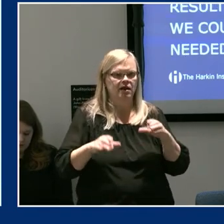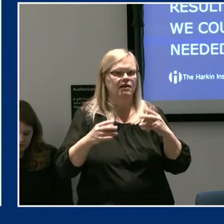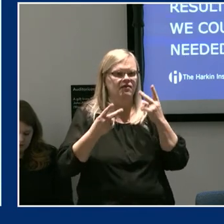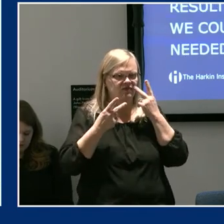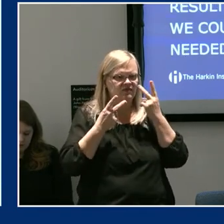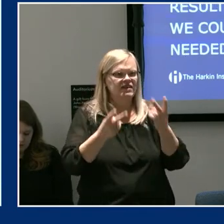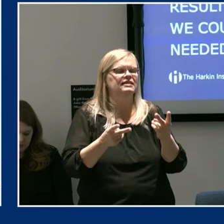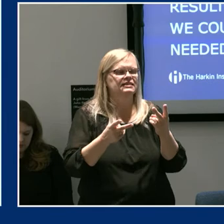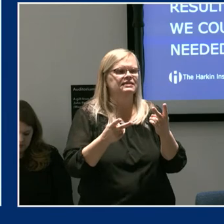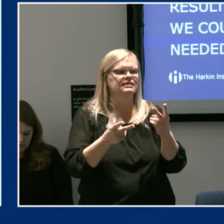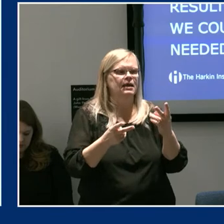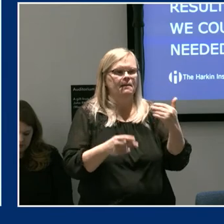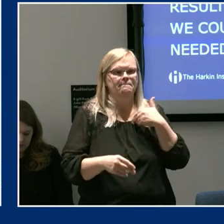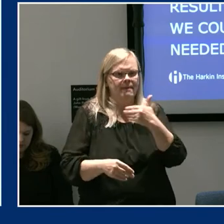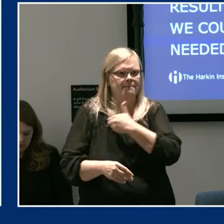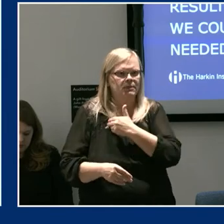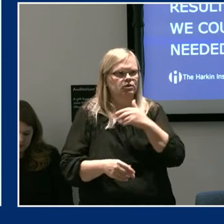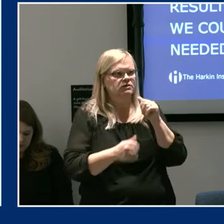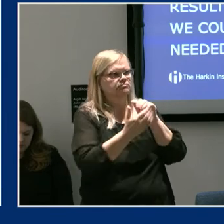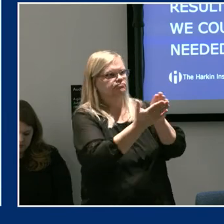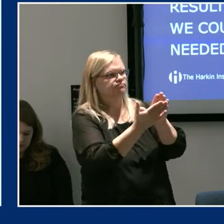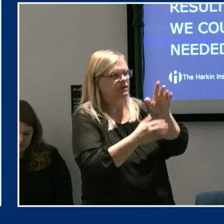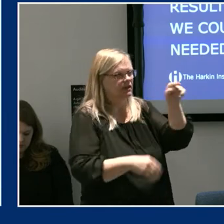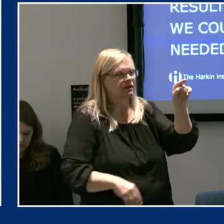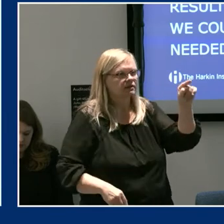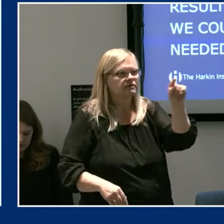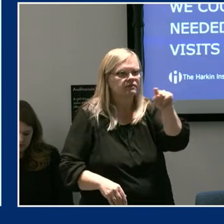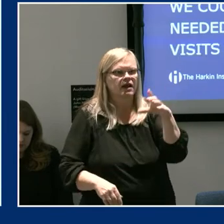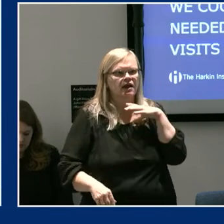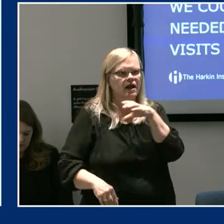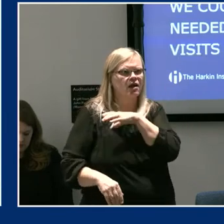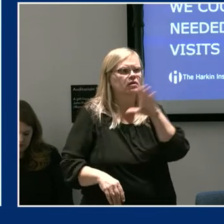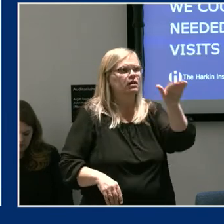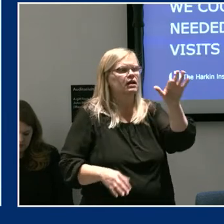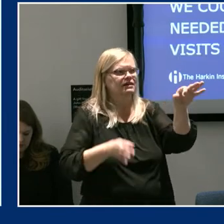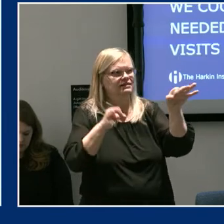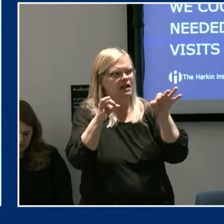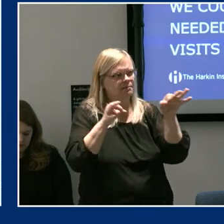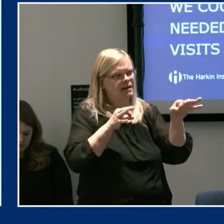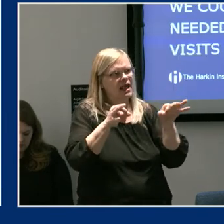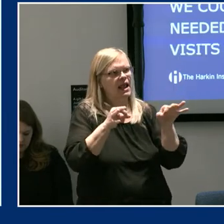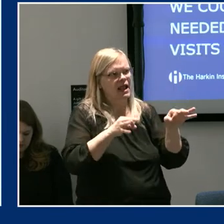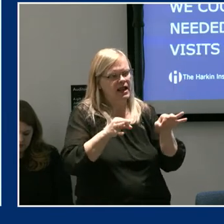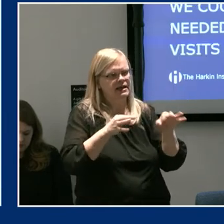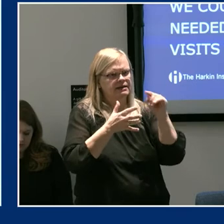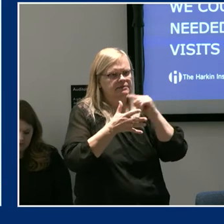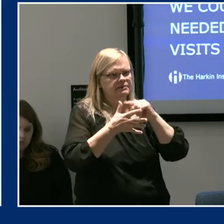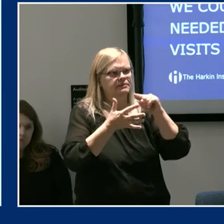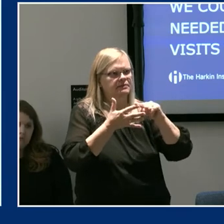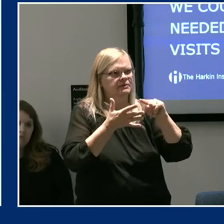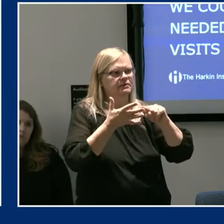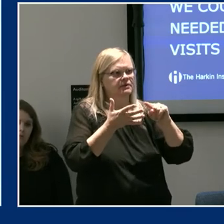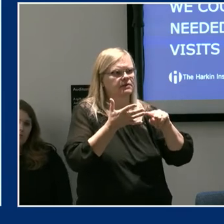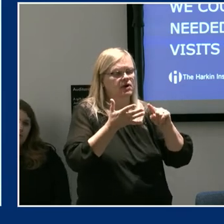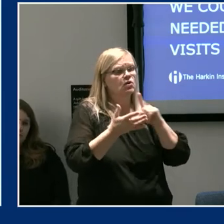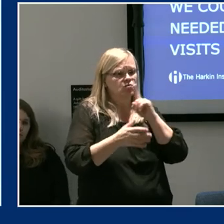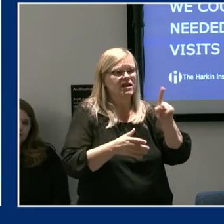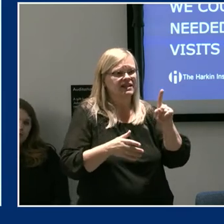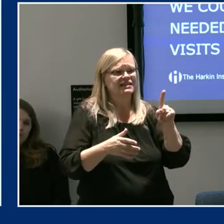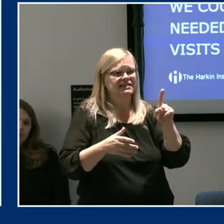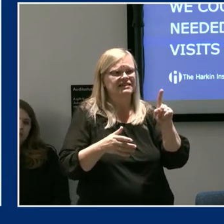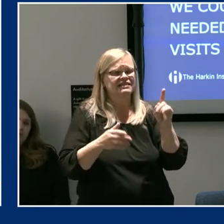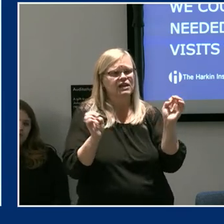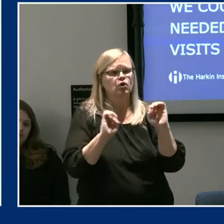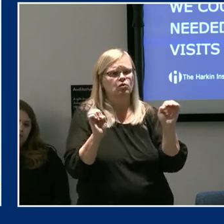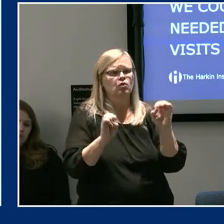to members of Congress to explain to them the crisis, really,